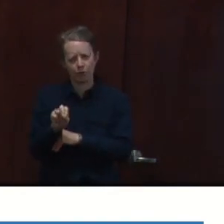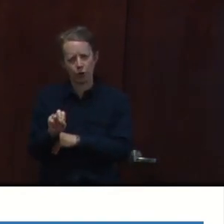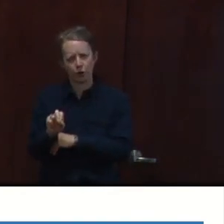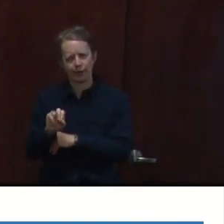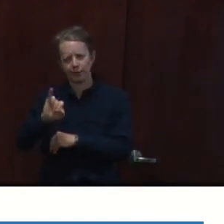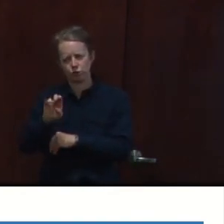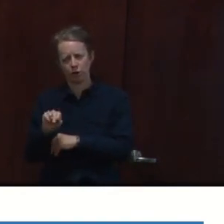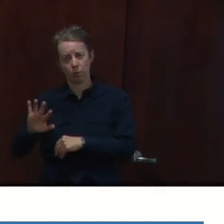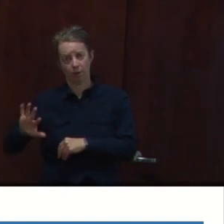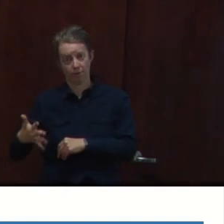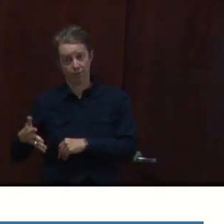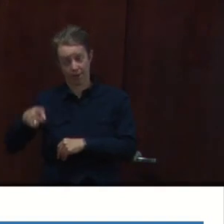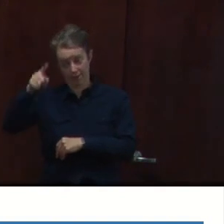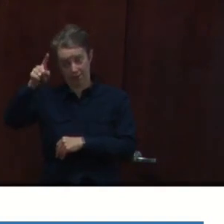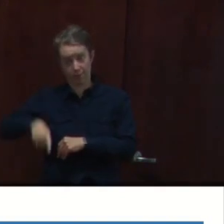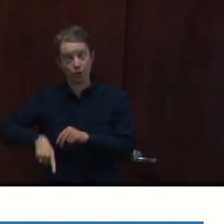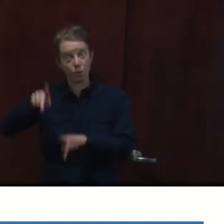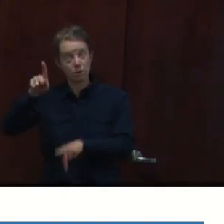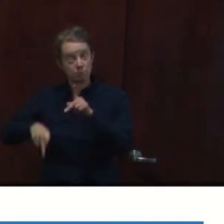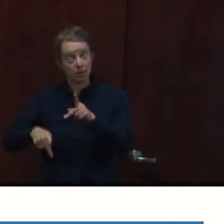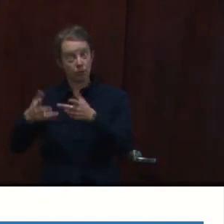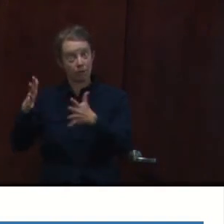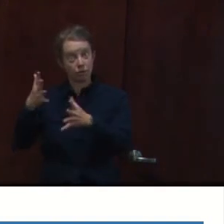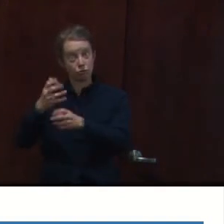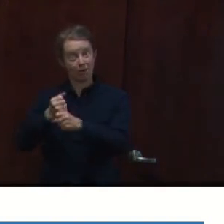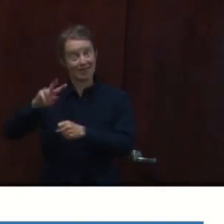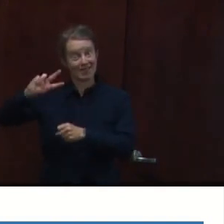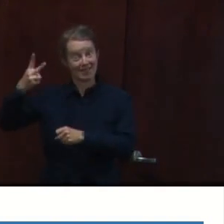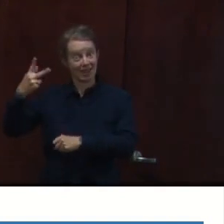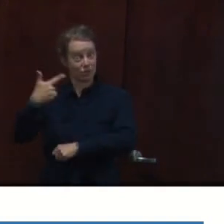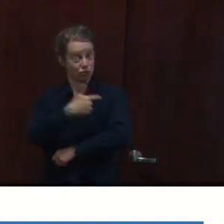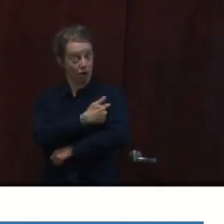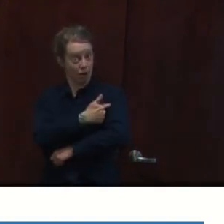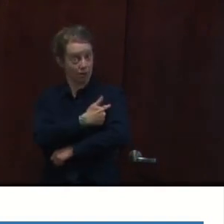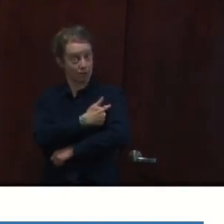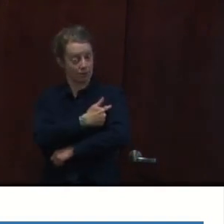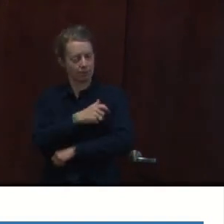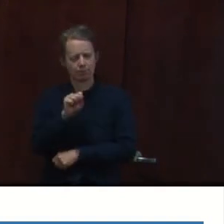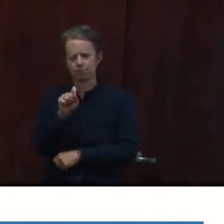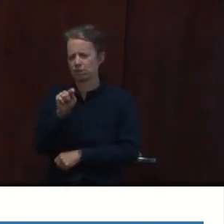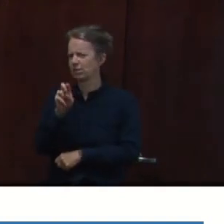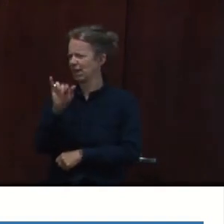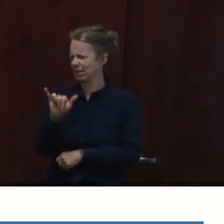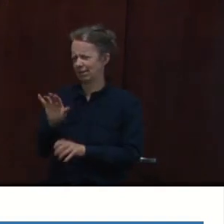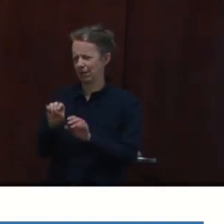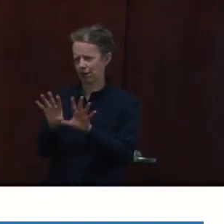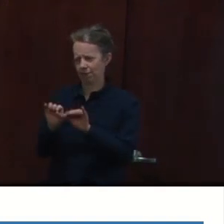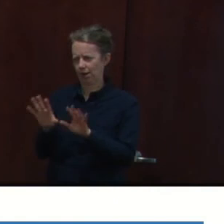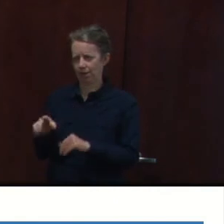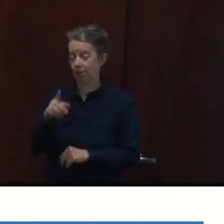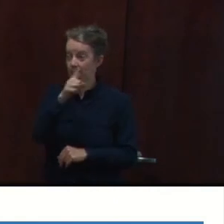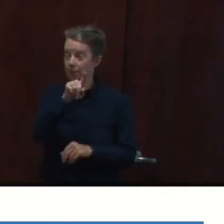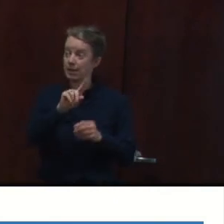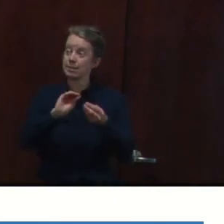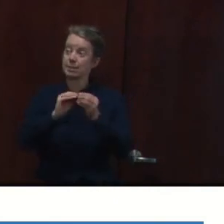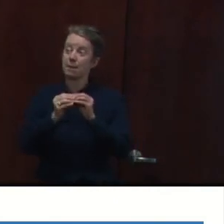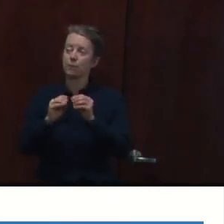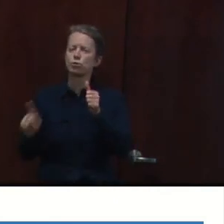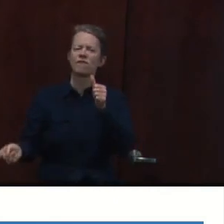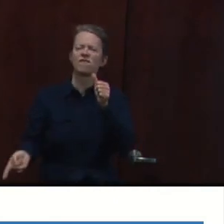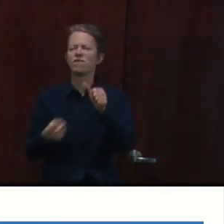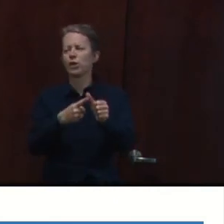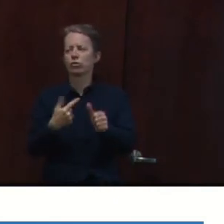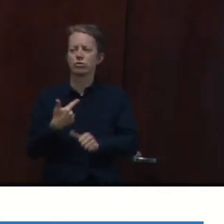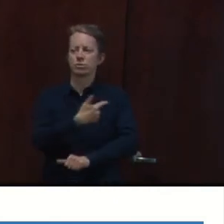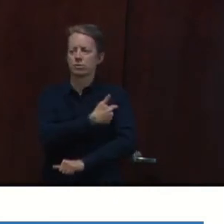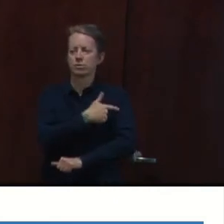second dose now. Them was the ones put back. No, what you're seeing here is the number. These are all first dose. So